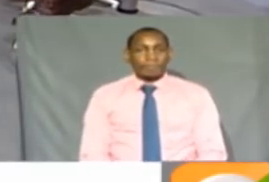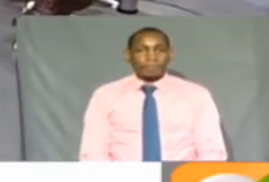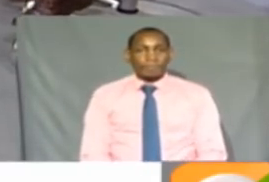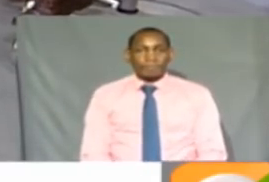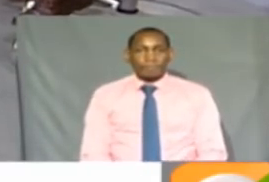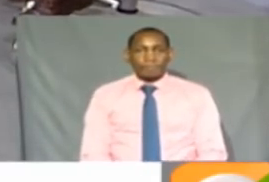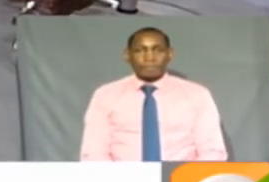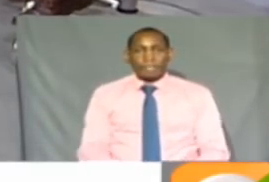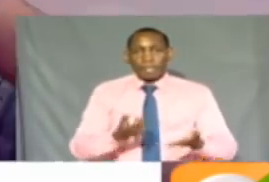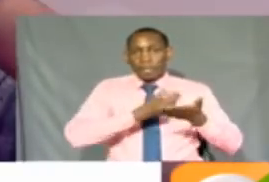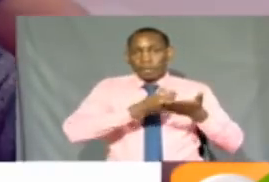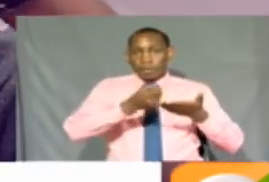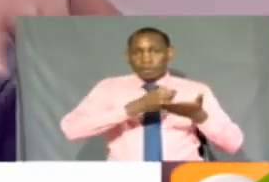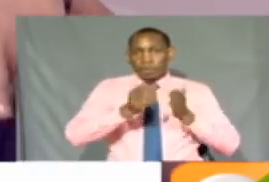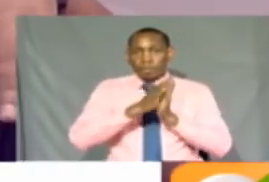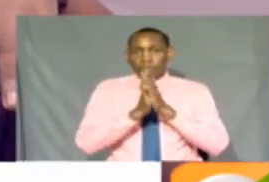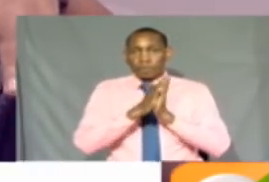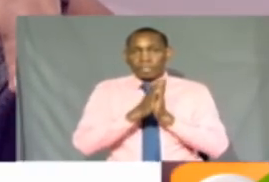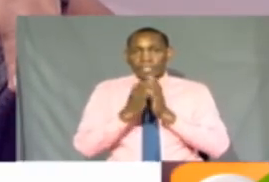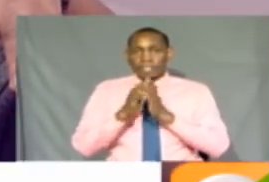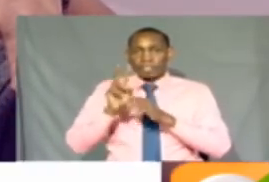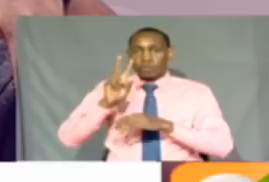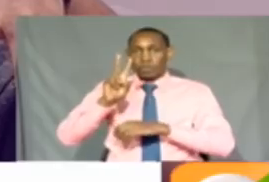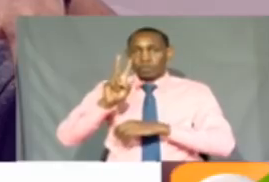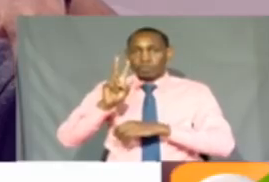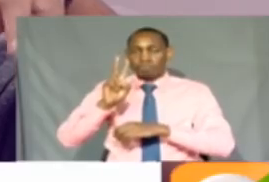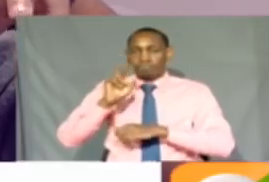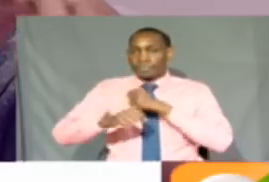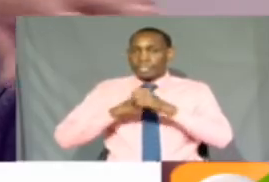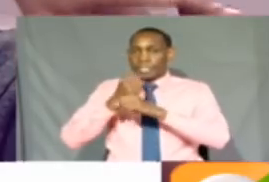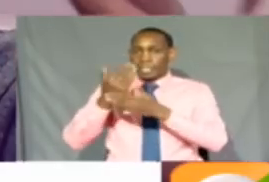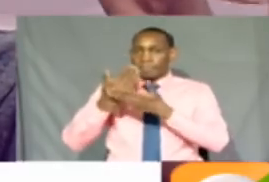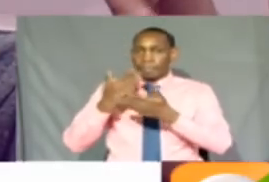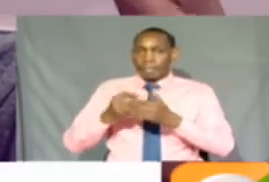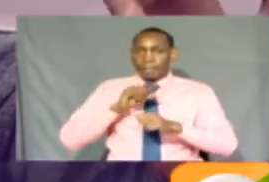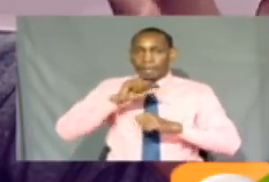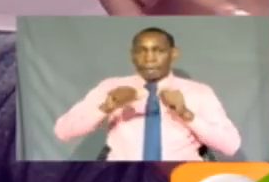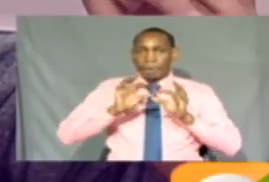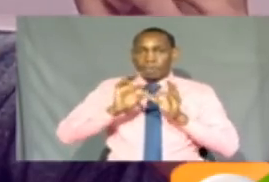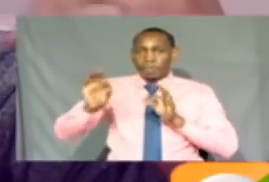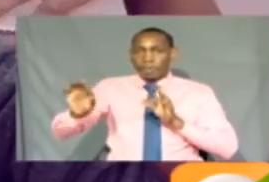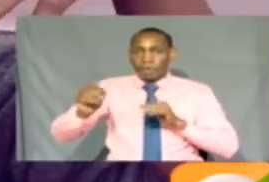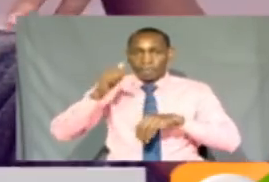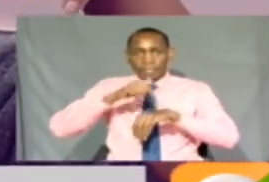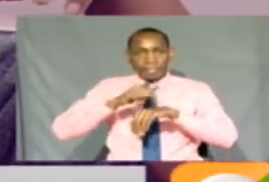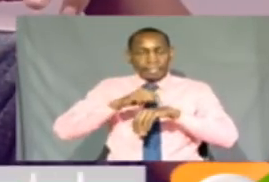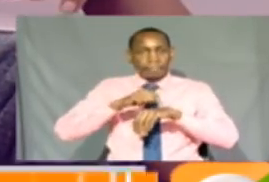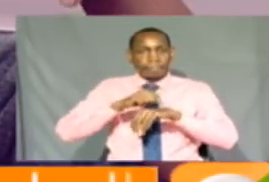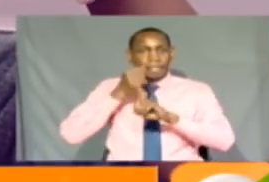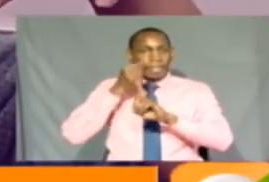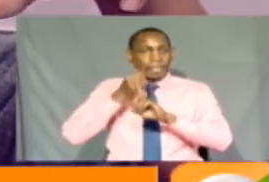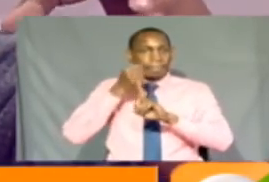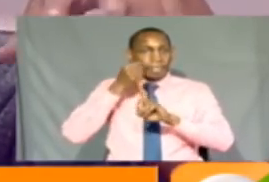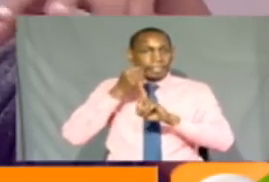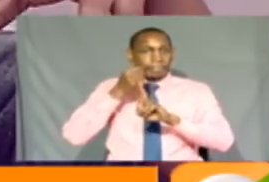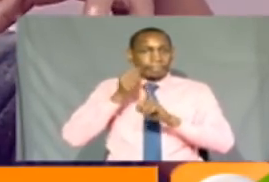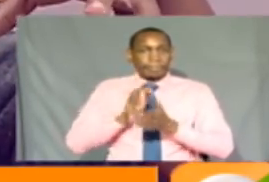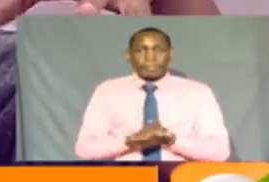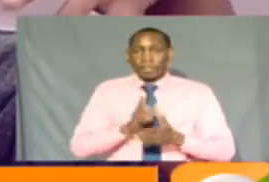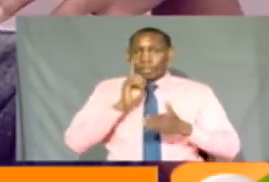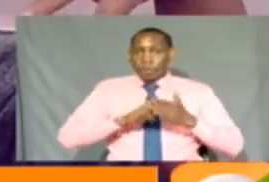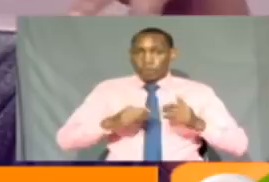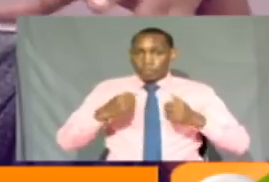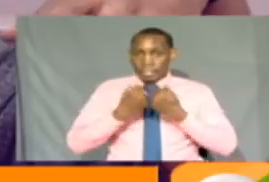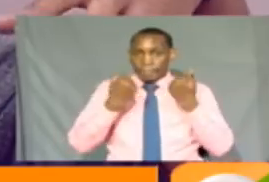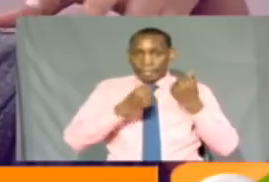I wrote an article 2 years back which got a lot of heat, and it was about the long-term impacts of exactly this situation. Mm-hmm. What happens is